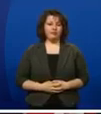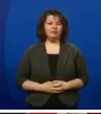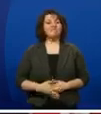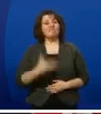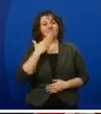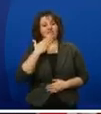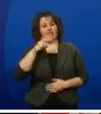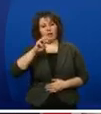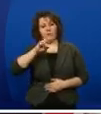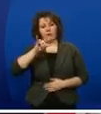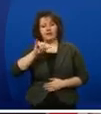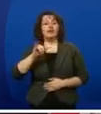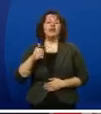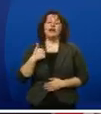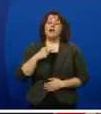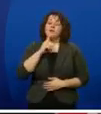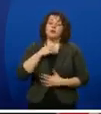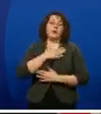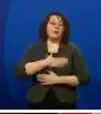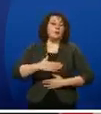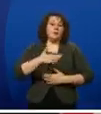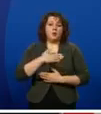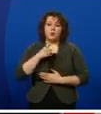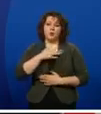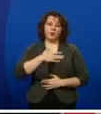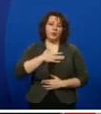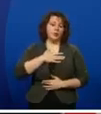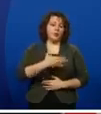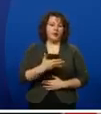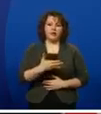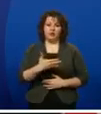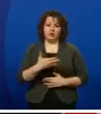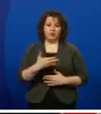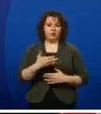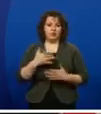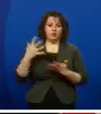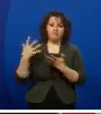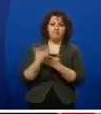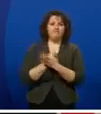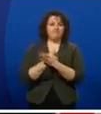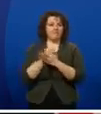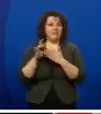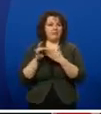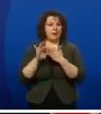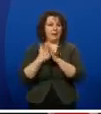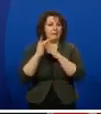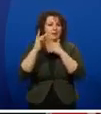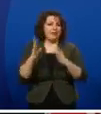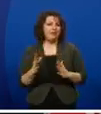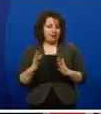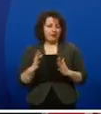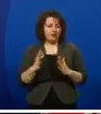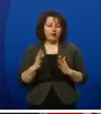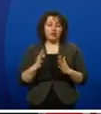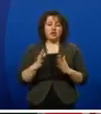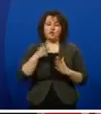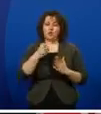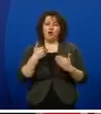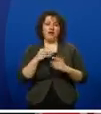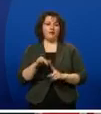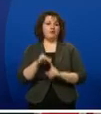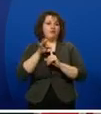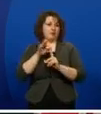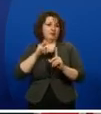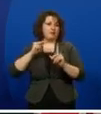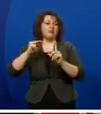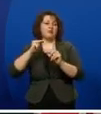Thank you, Emily. And I so appreciate your willingness to lean into the leadership role and the unique perspective that you offer